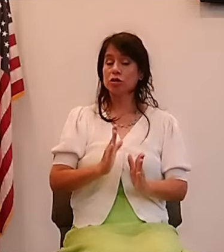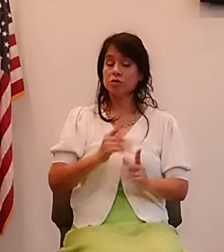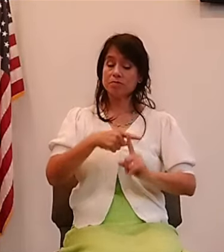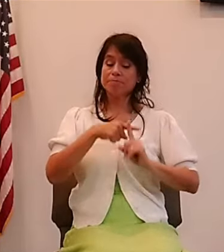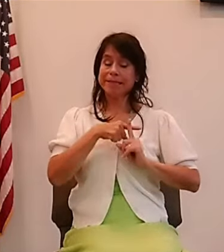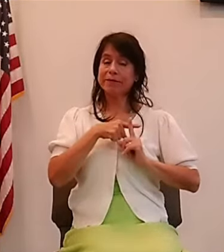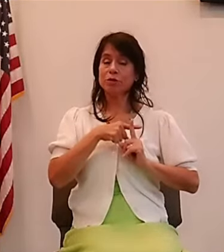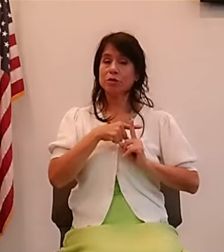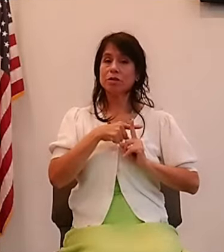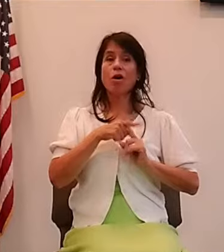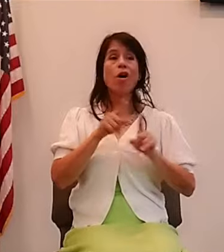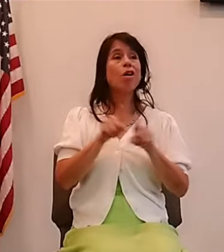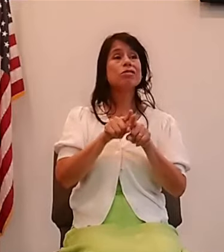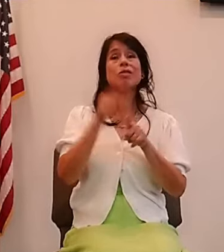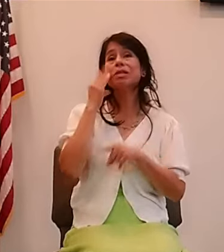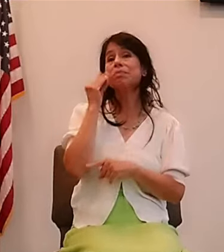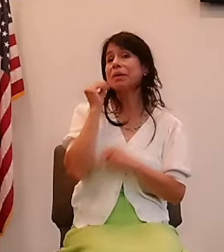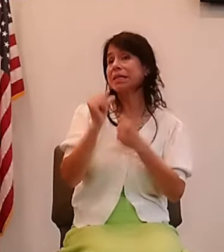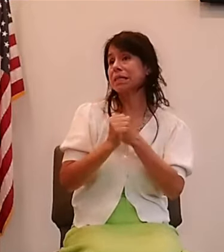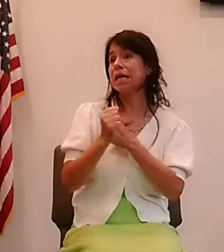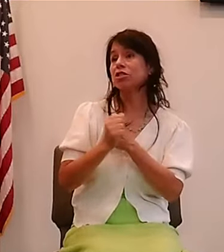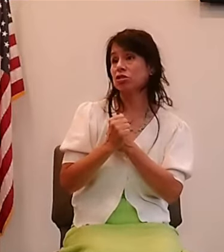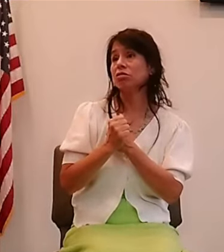danger. Believers